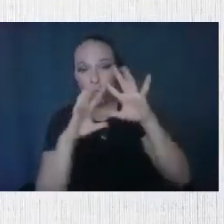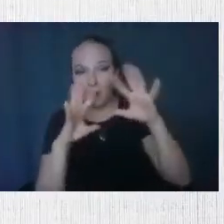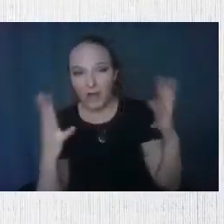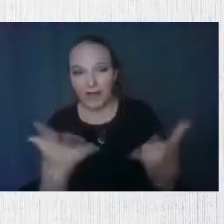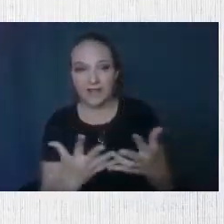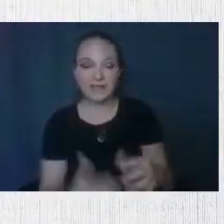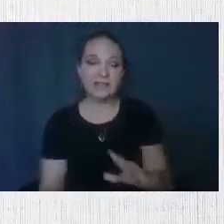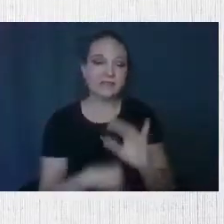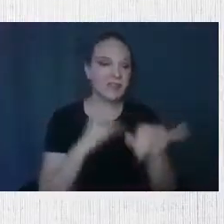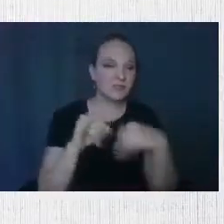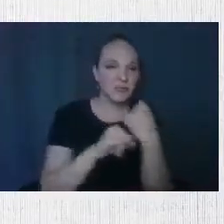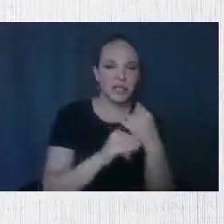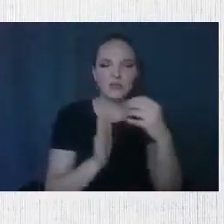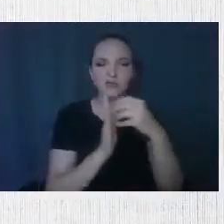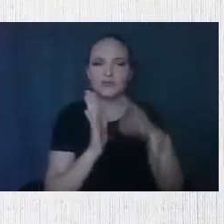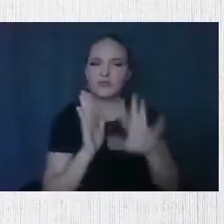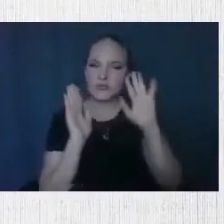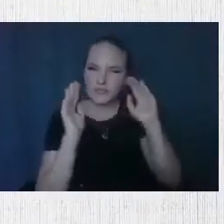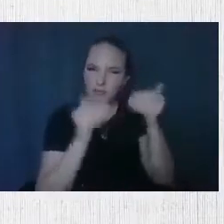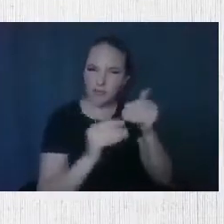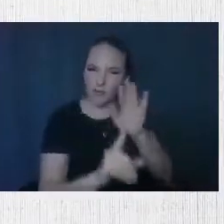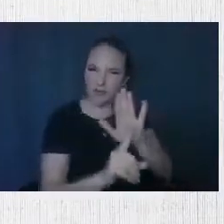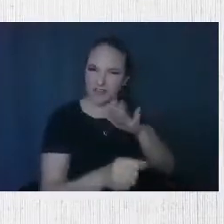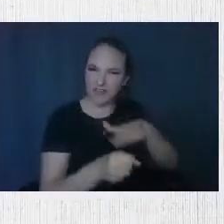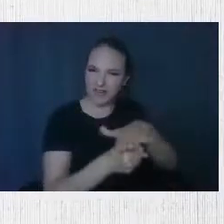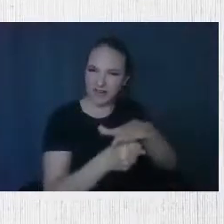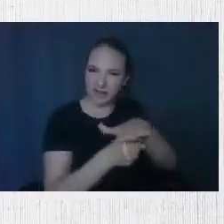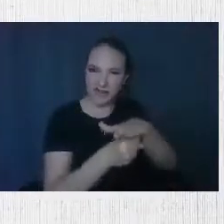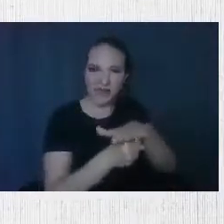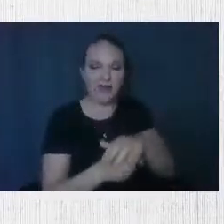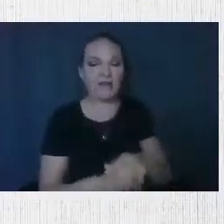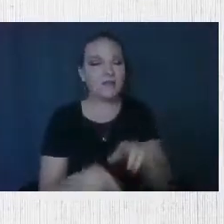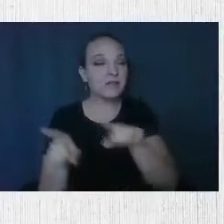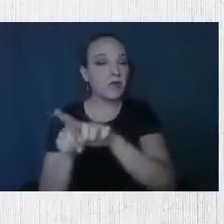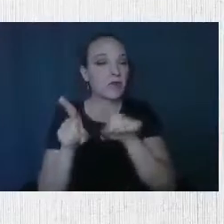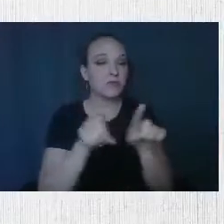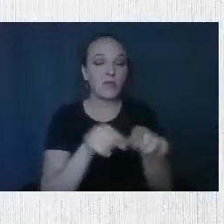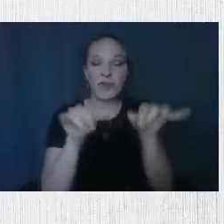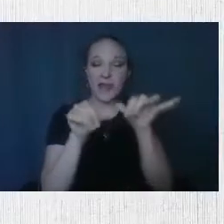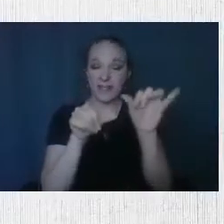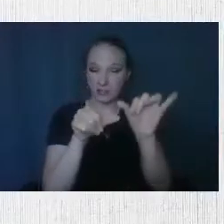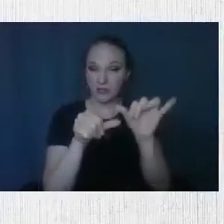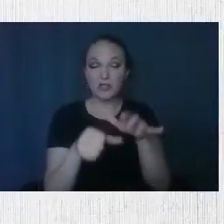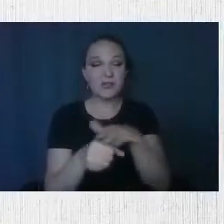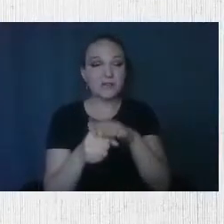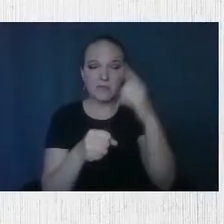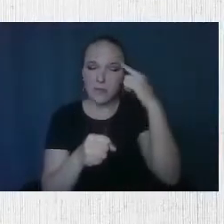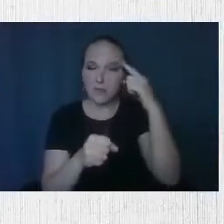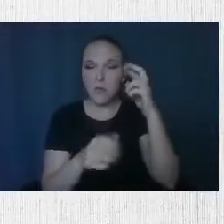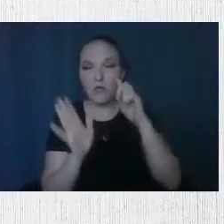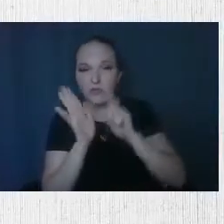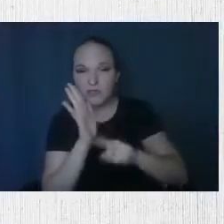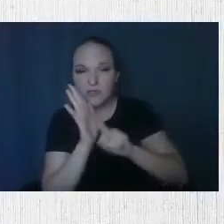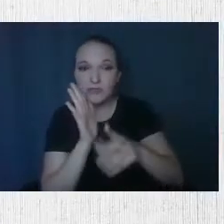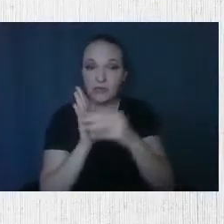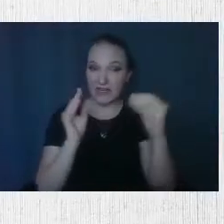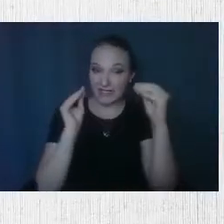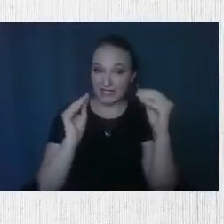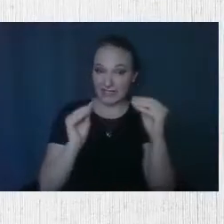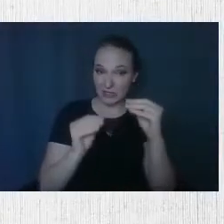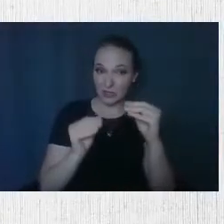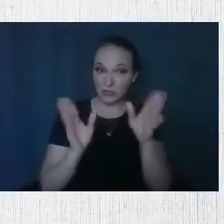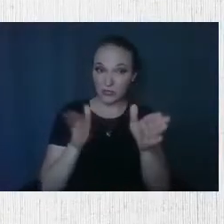all kinds of student-focused areas, as well as engineering spaces for research and teaching